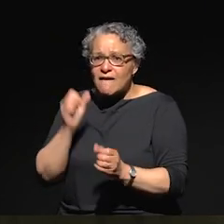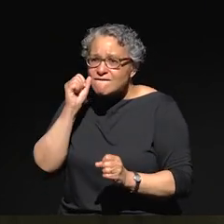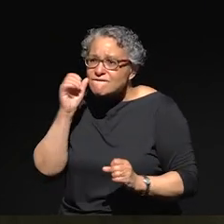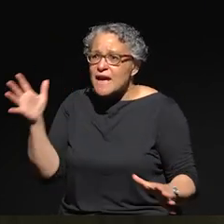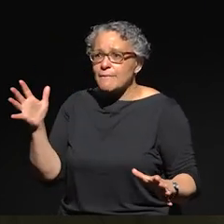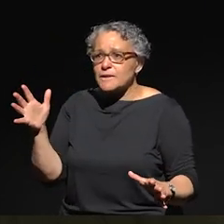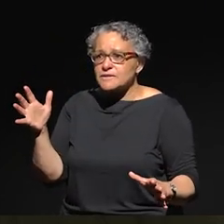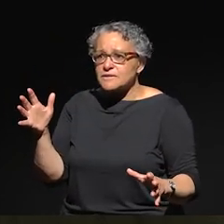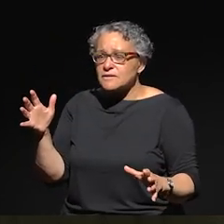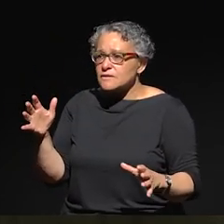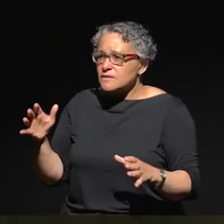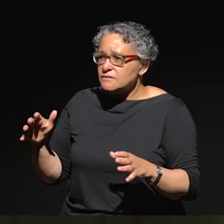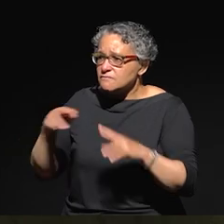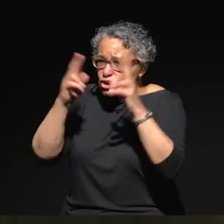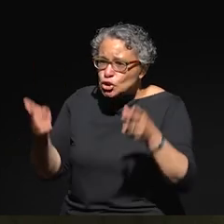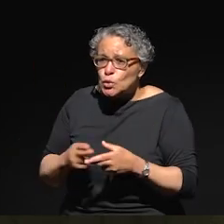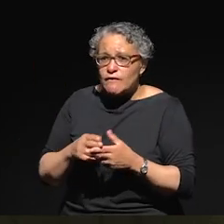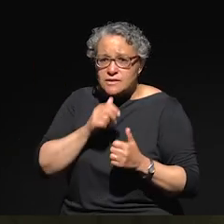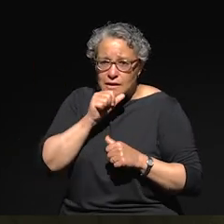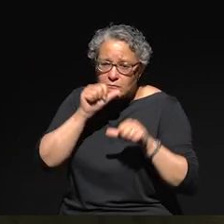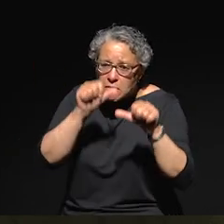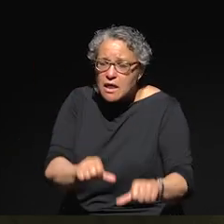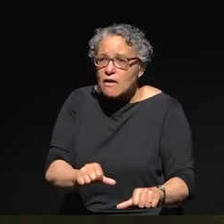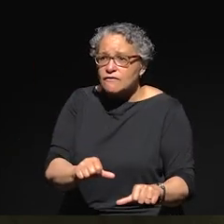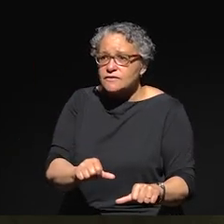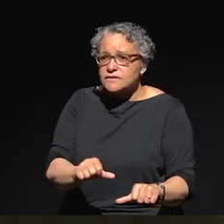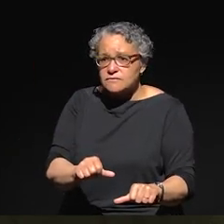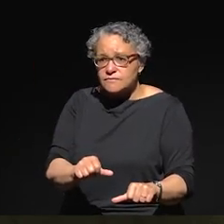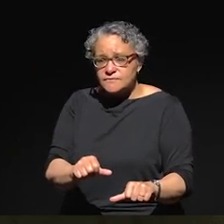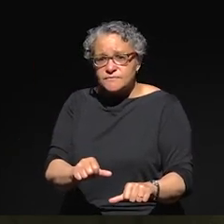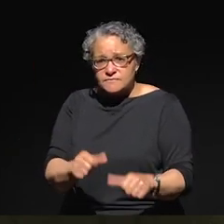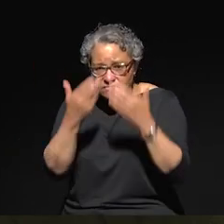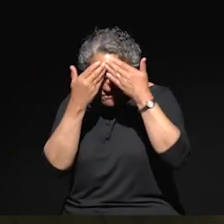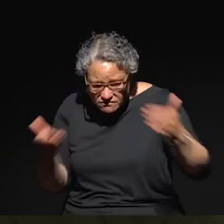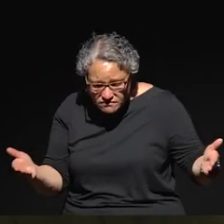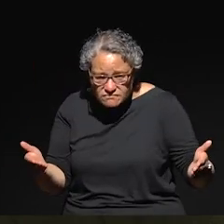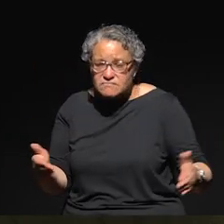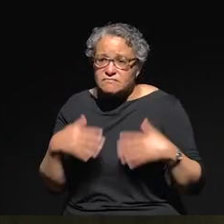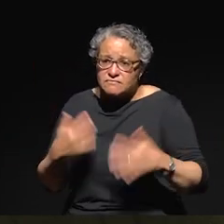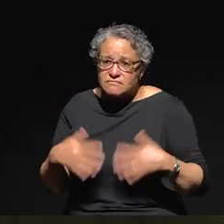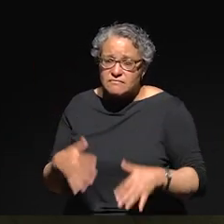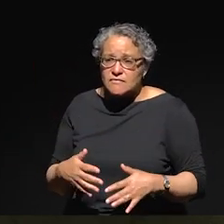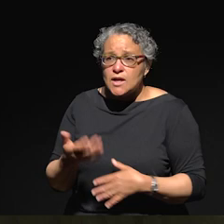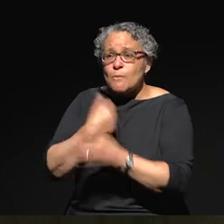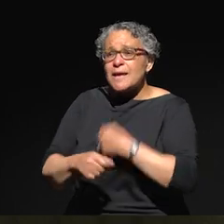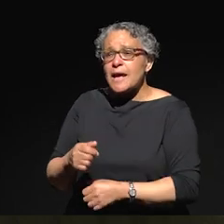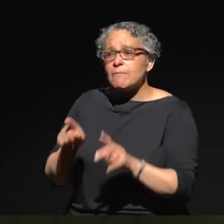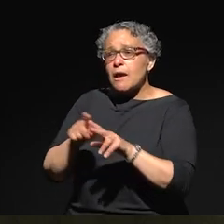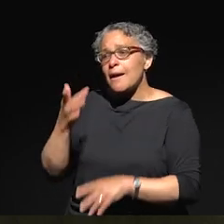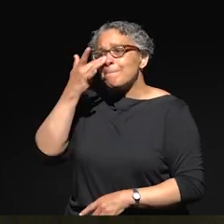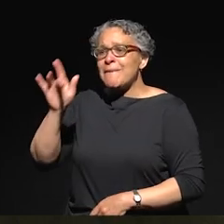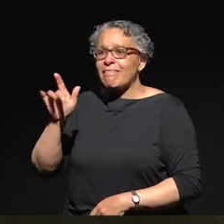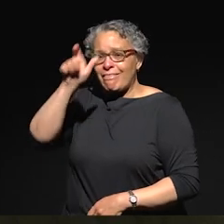like universally loved and sort of regarded as this fantastic figure. So he immediately passed into myth upon his